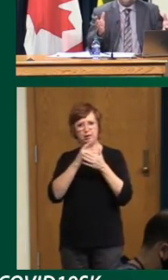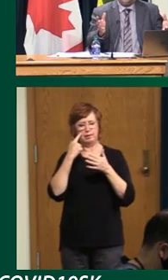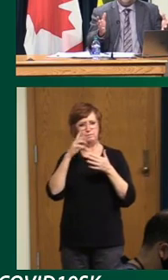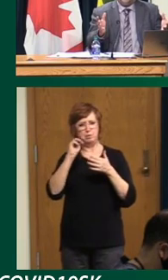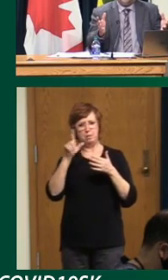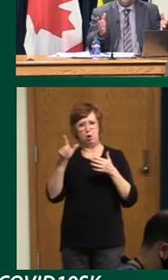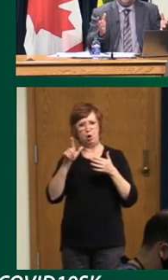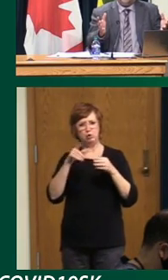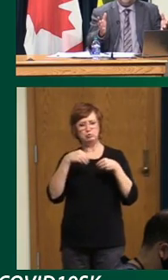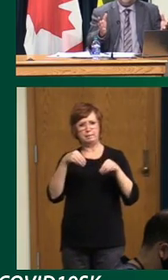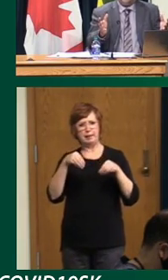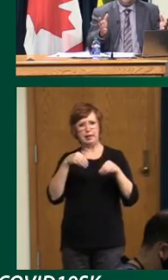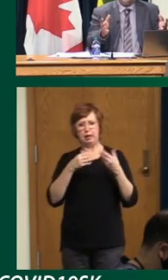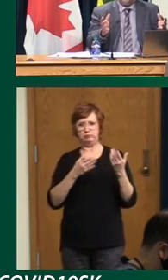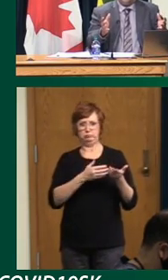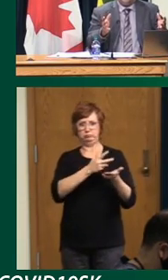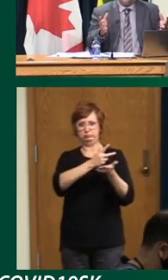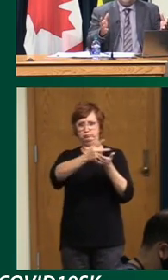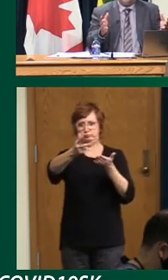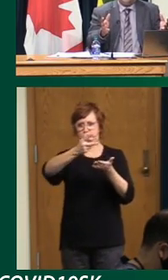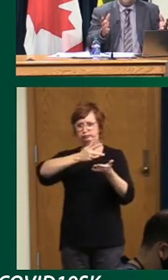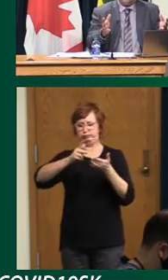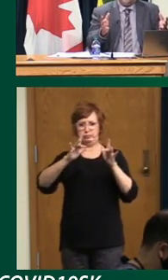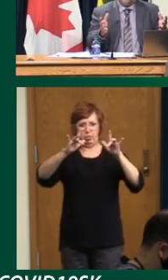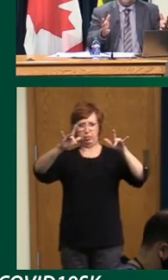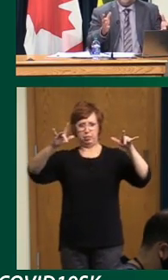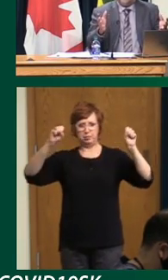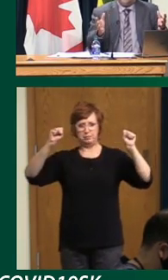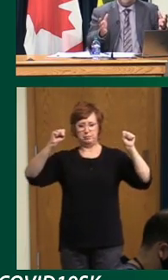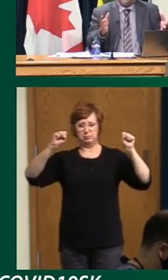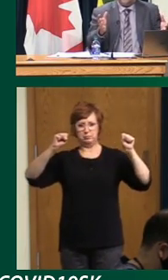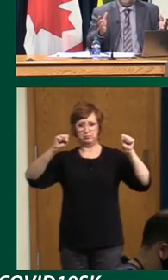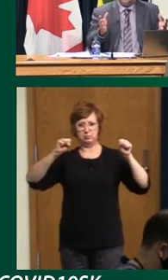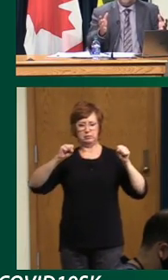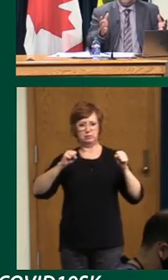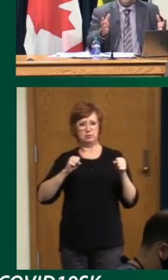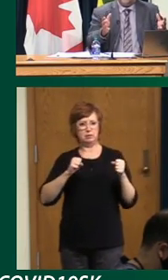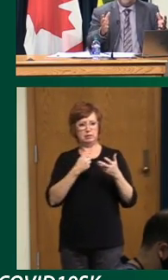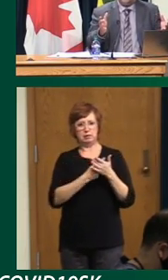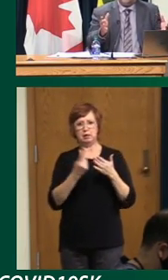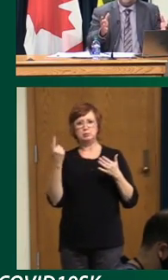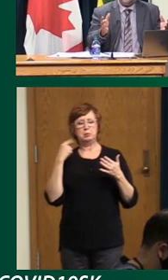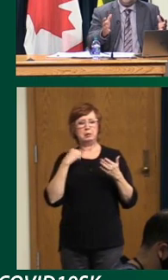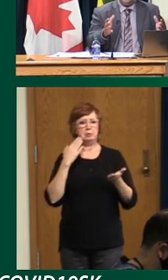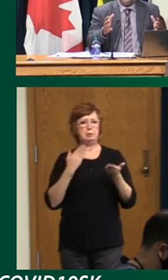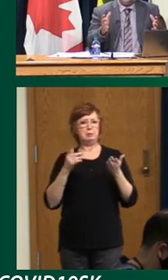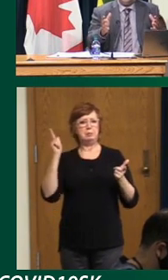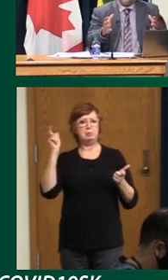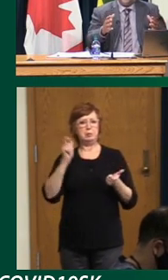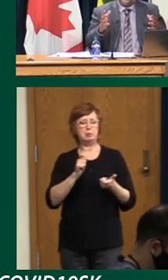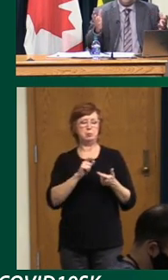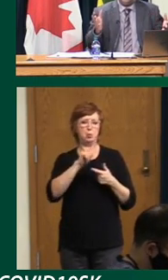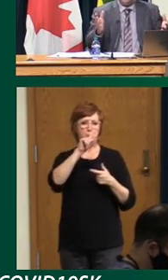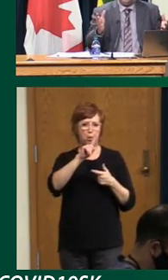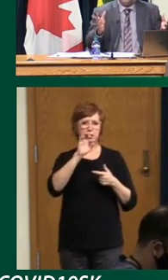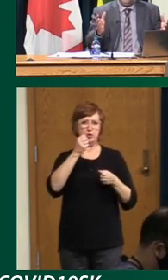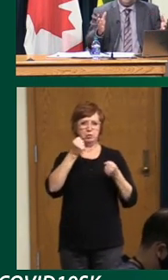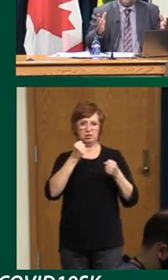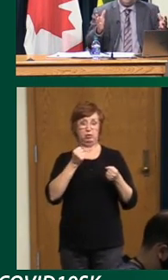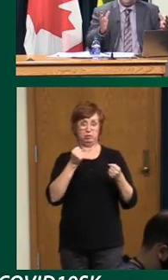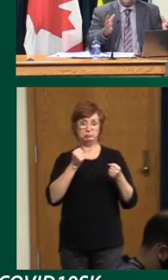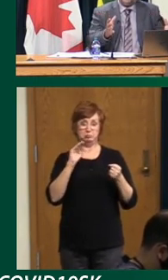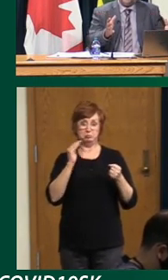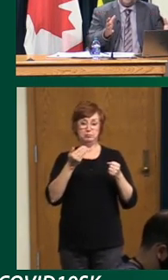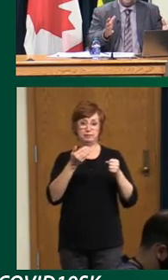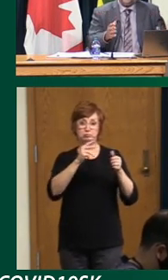see 100 cars a week ago, you really want to see about 25, 30 cars, which means you're going less frequently, you're going at different times of the